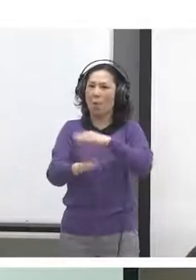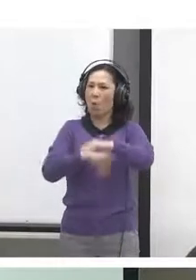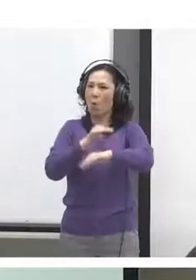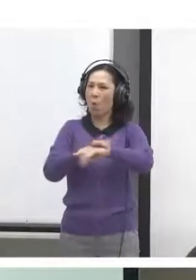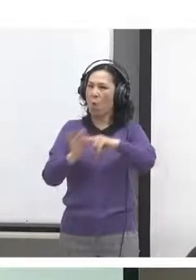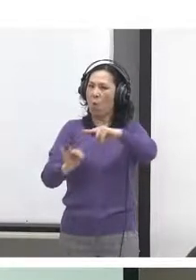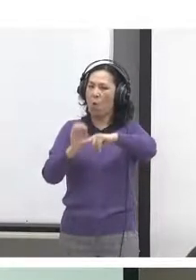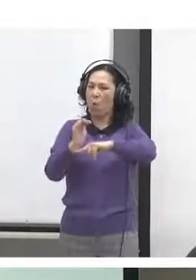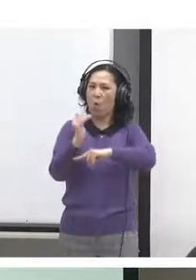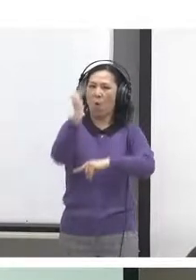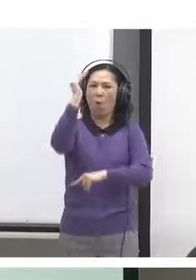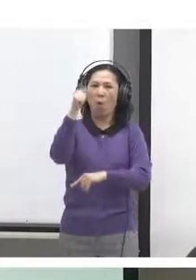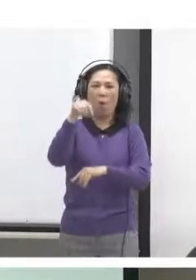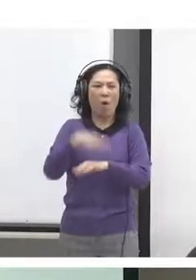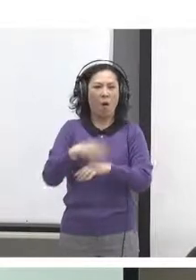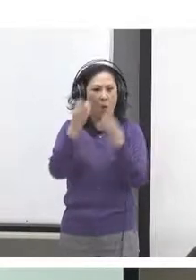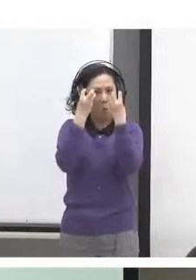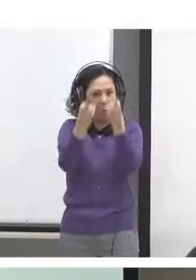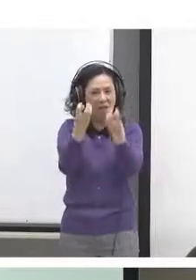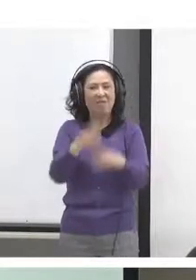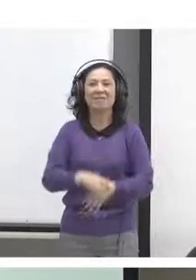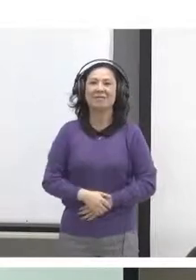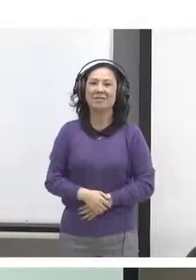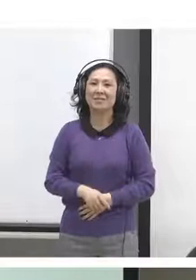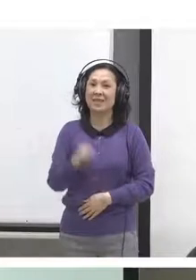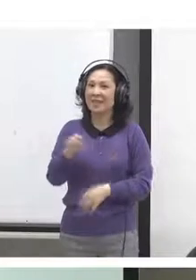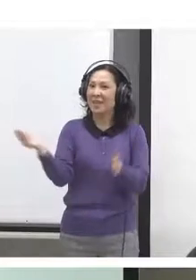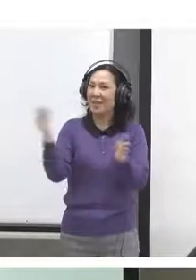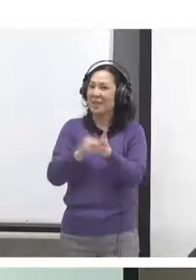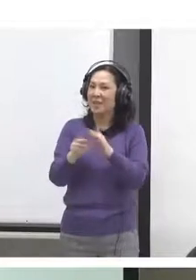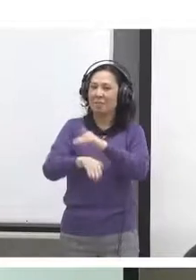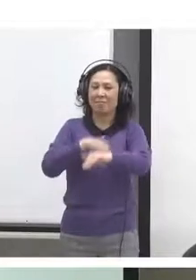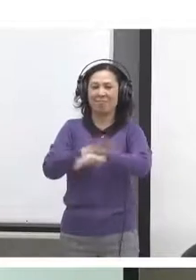the municipalities after the event.